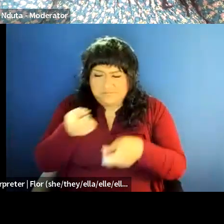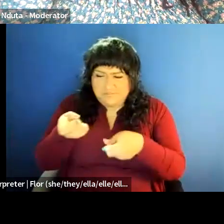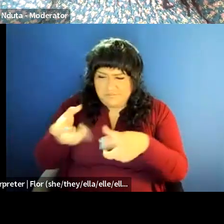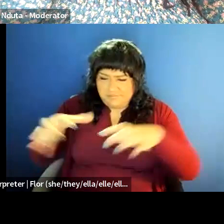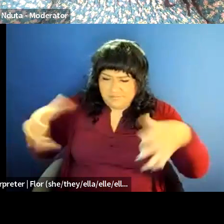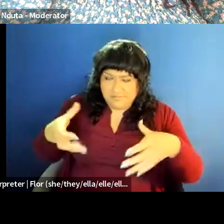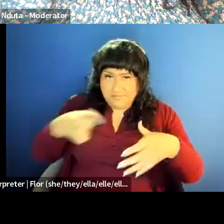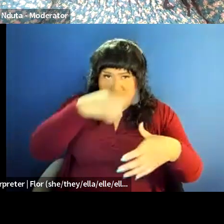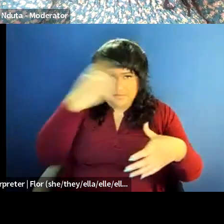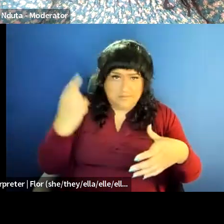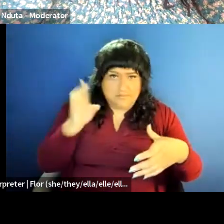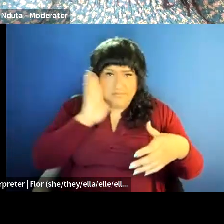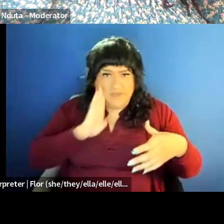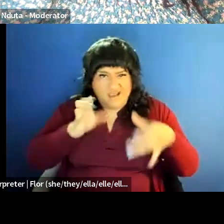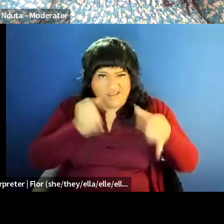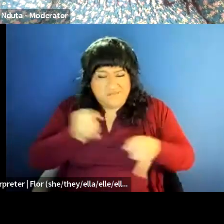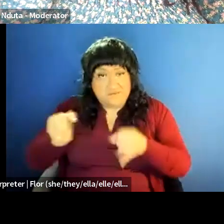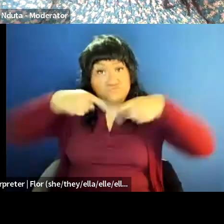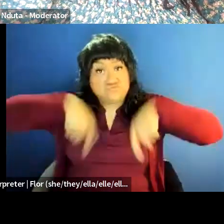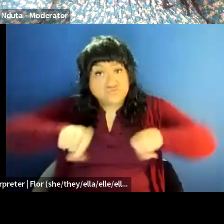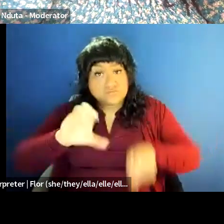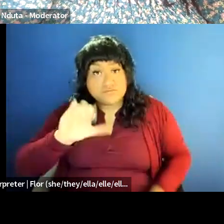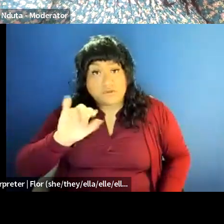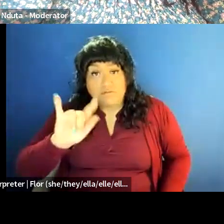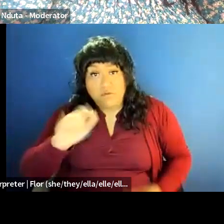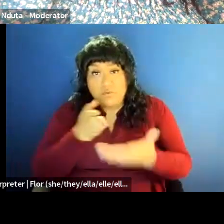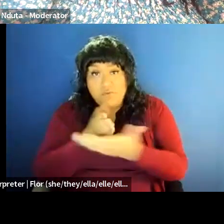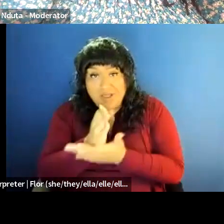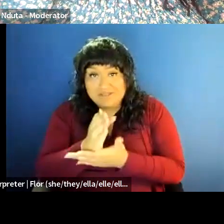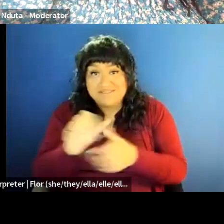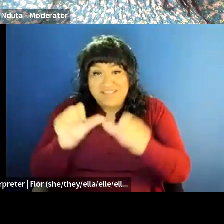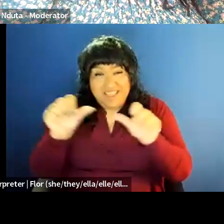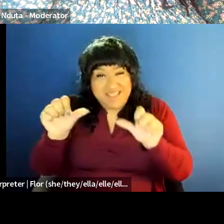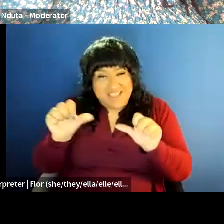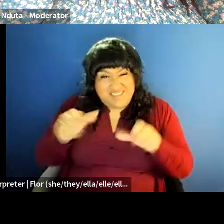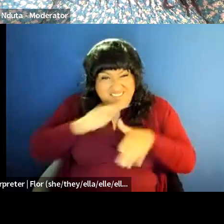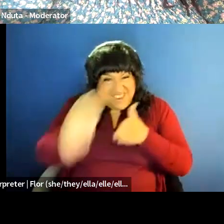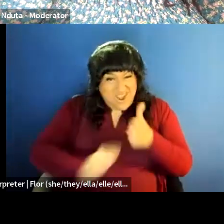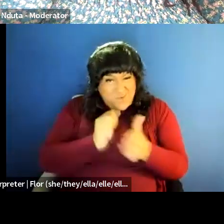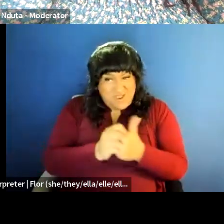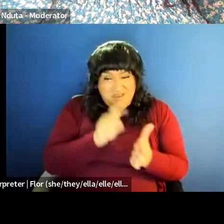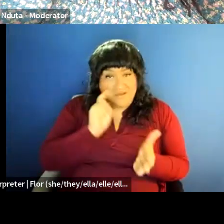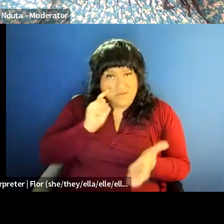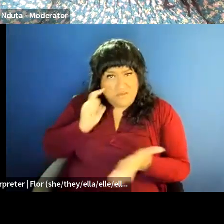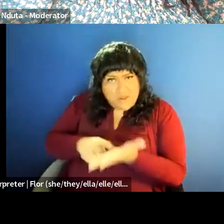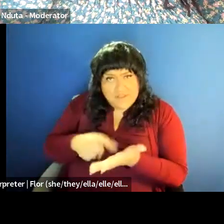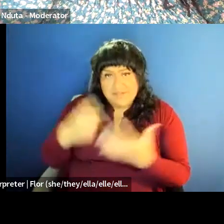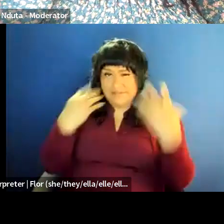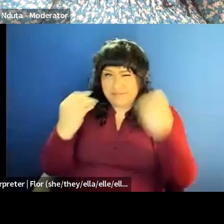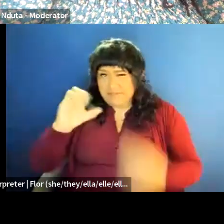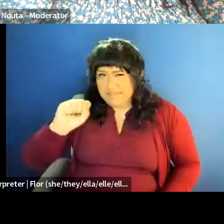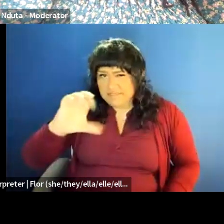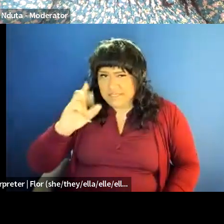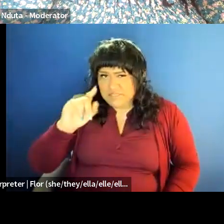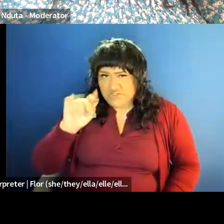individuals. In the civil rights era, we saw how schizophrenia was increasingly described as a violent